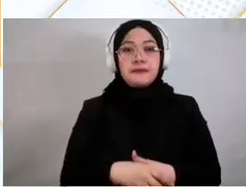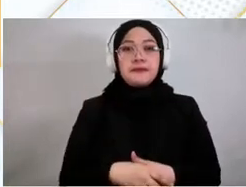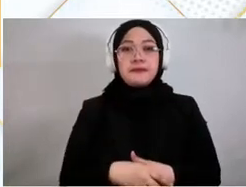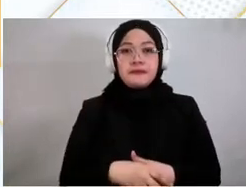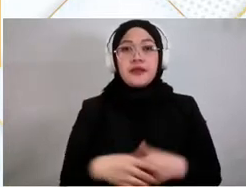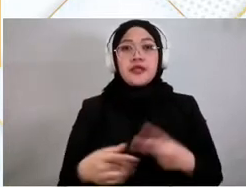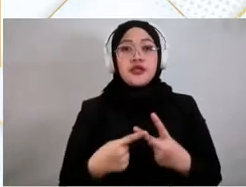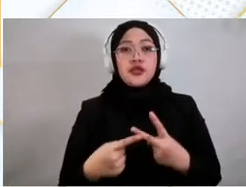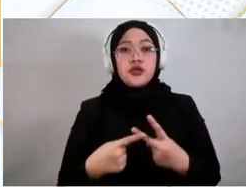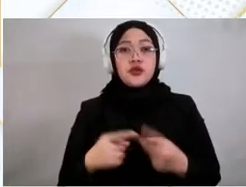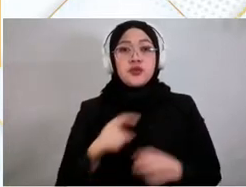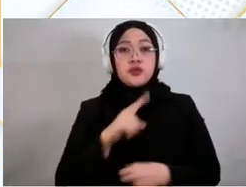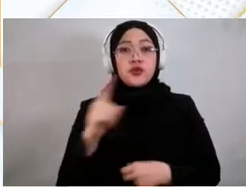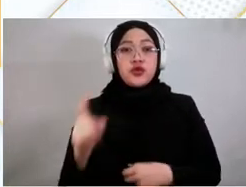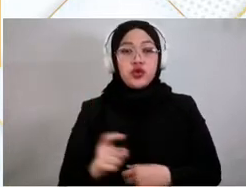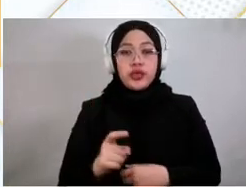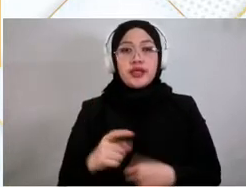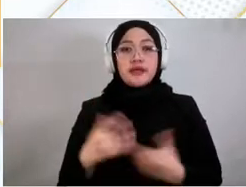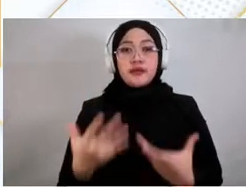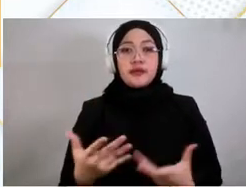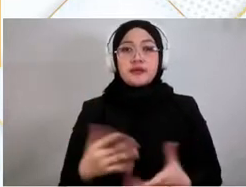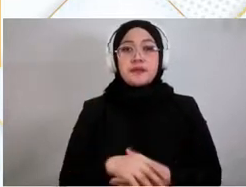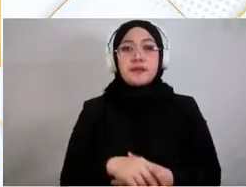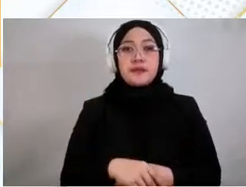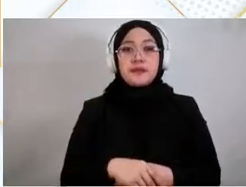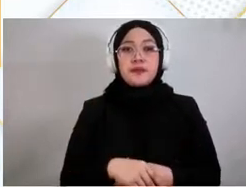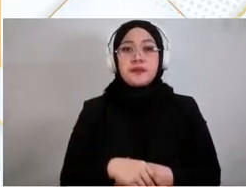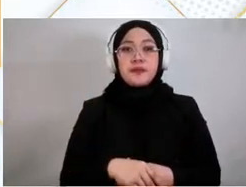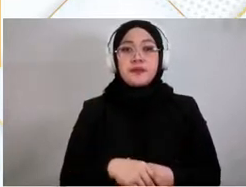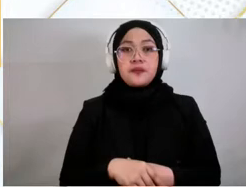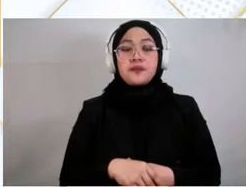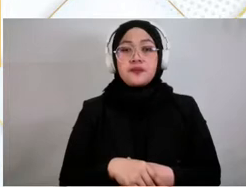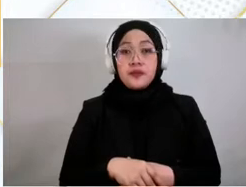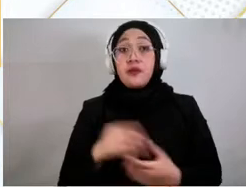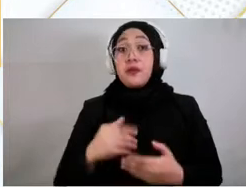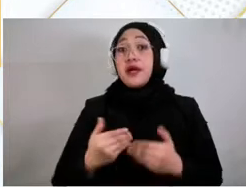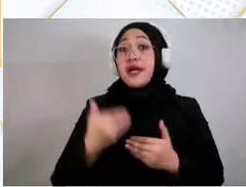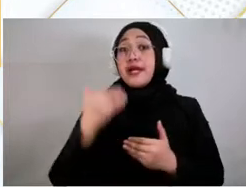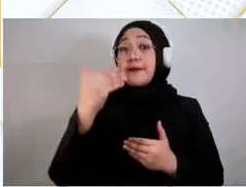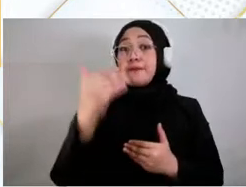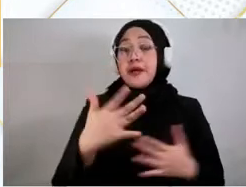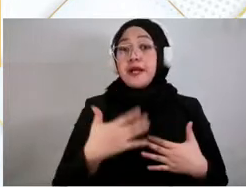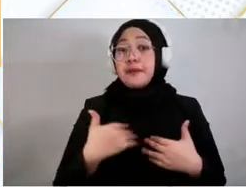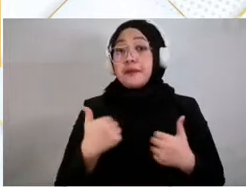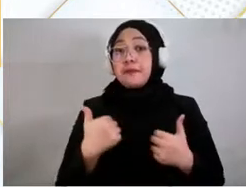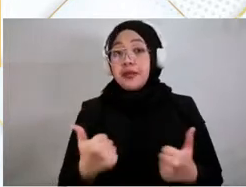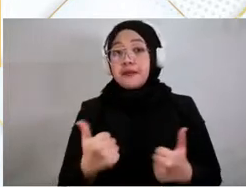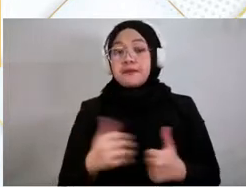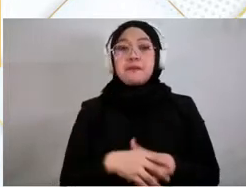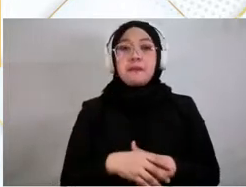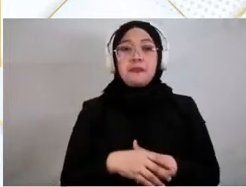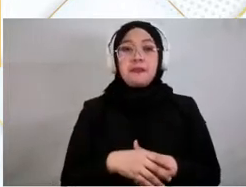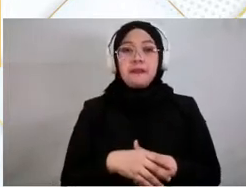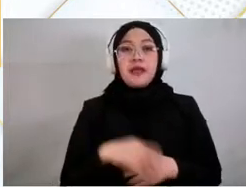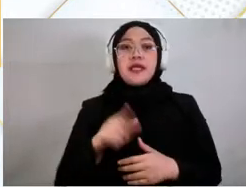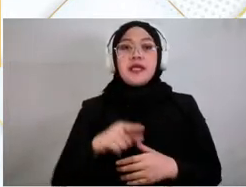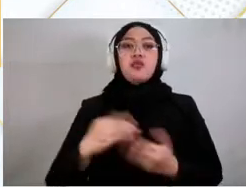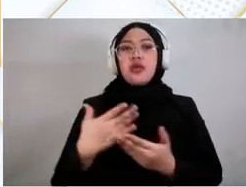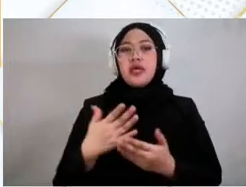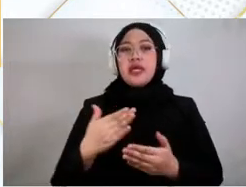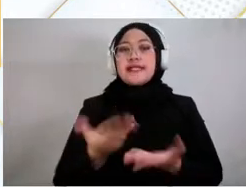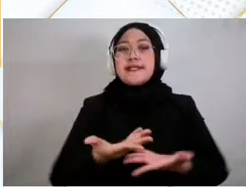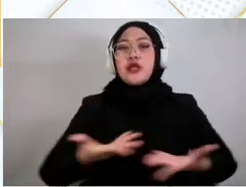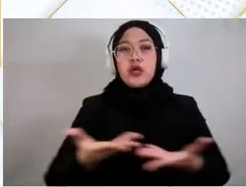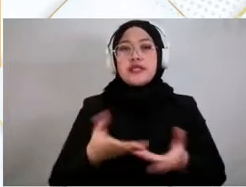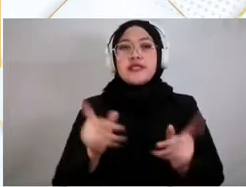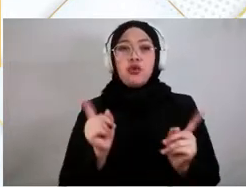the second question, which relates to what method that works better, I think diplomacy works better,